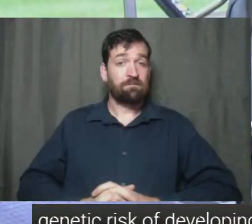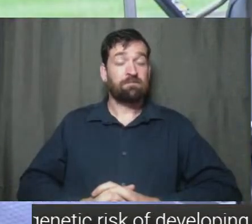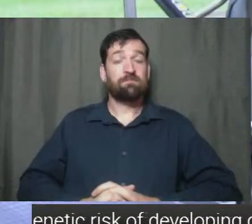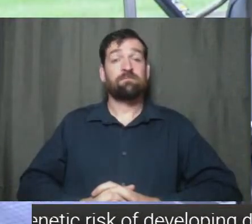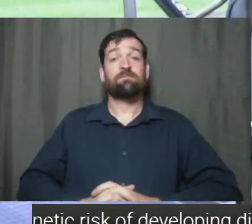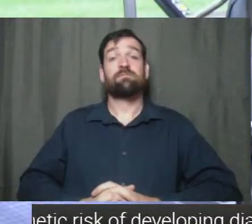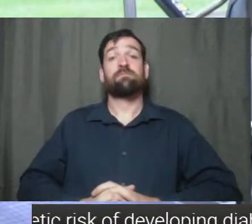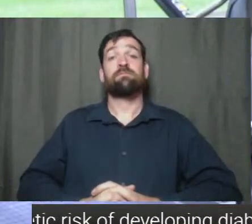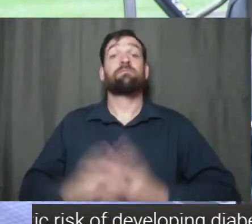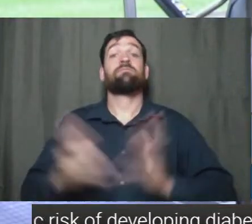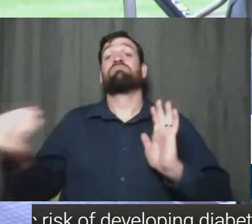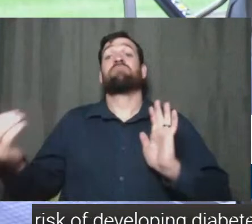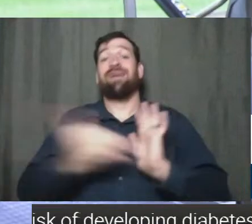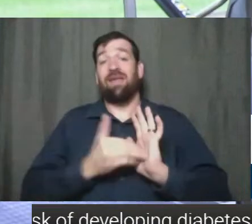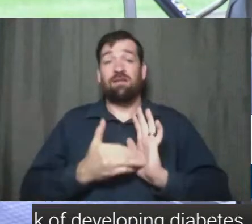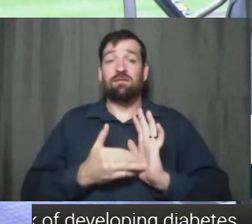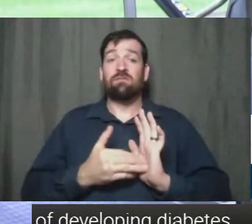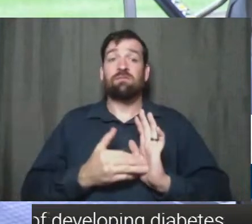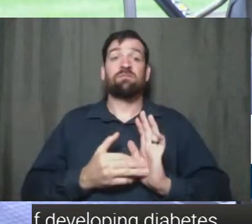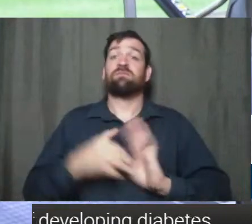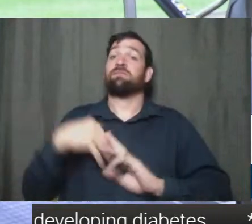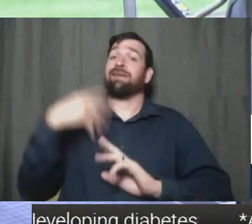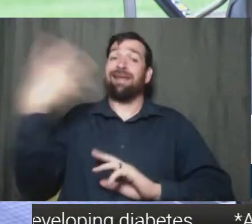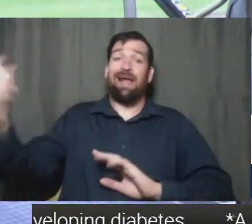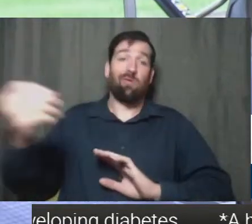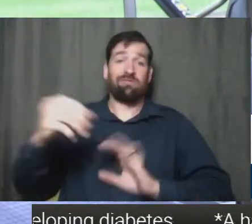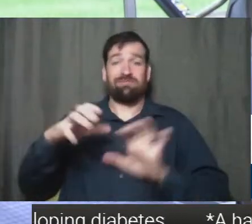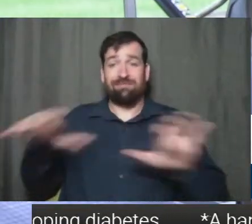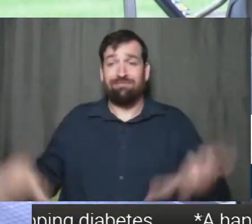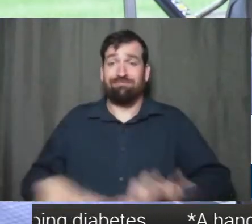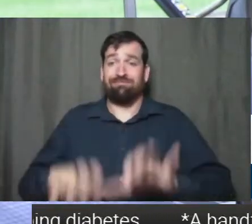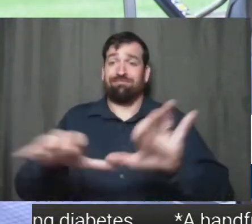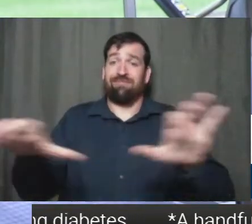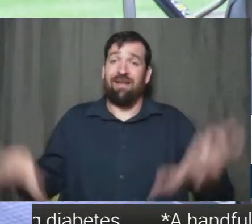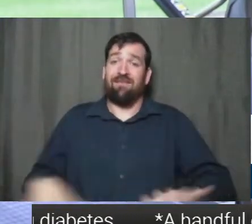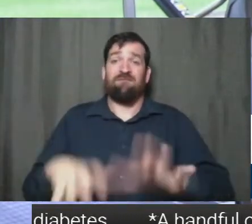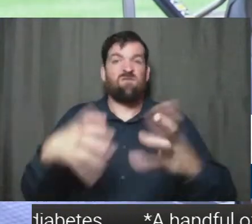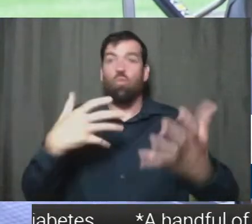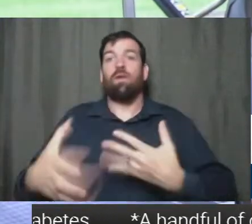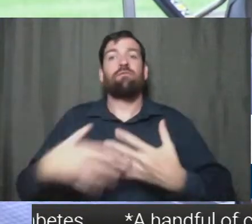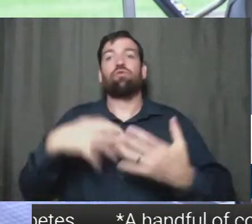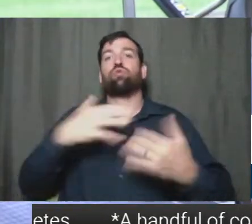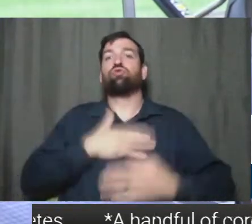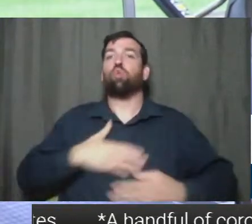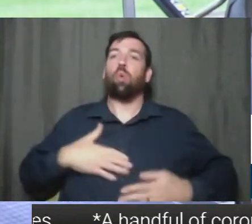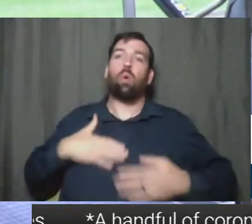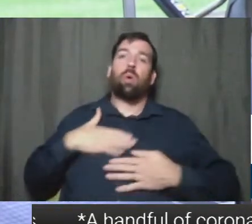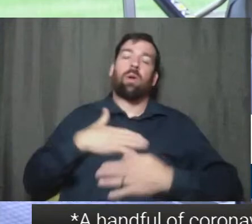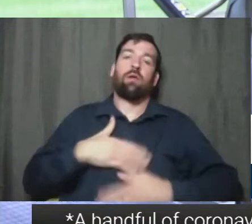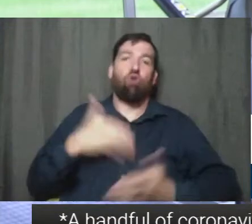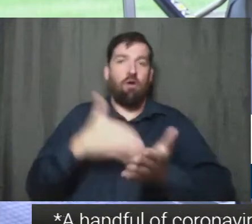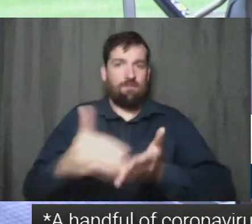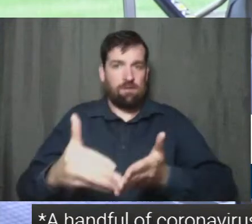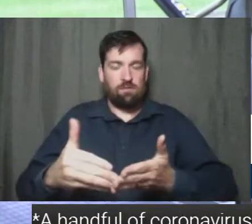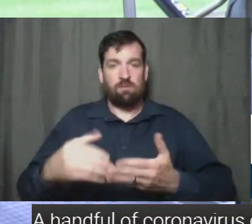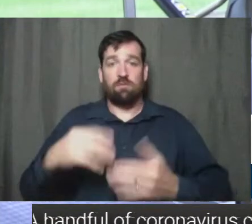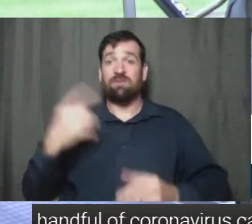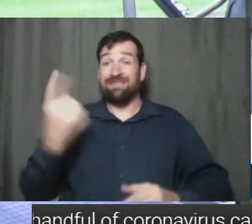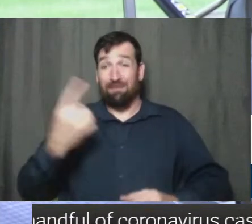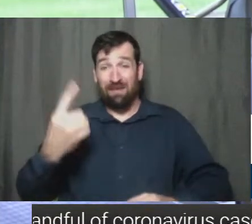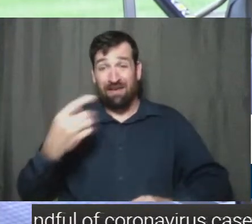Once again, get out, stay active, do anything you enjoy doing often, and something is better than